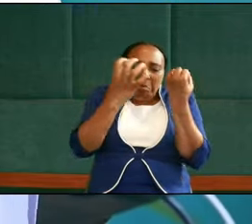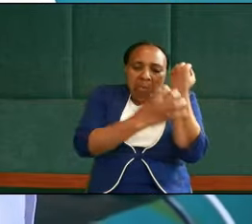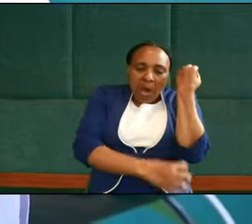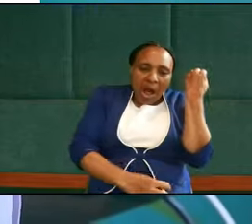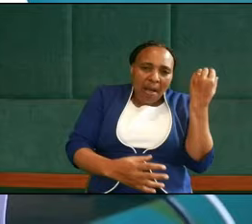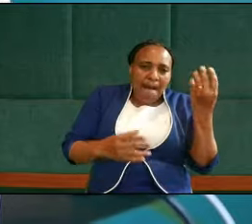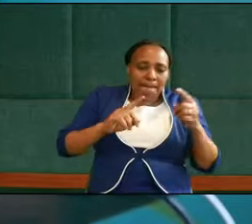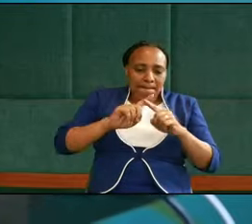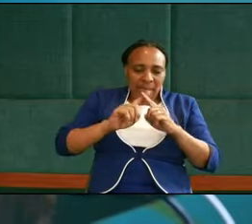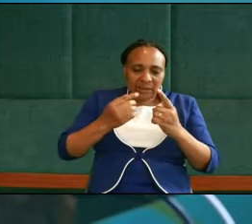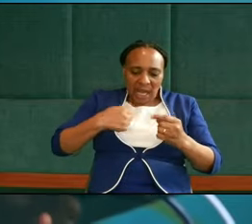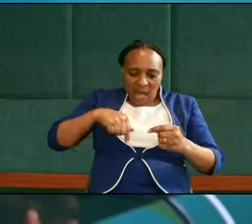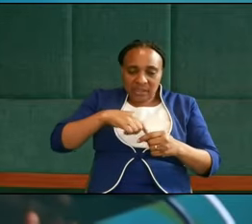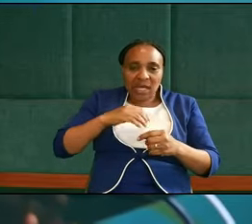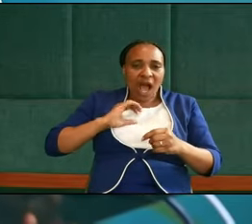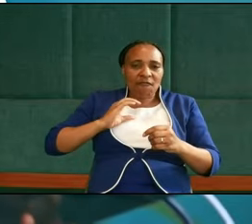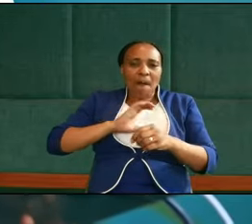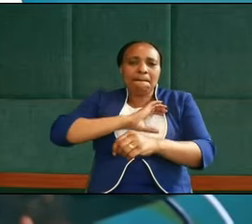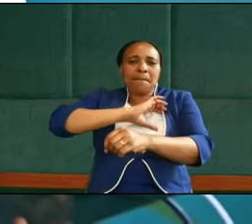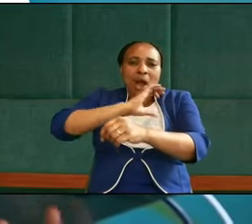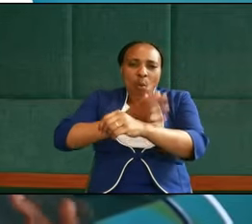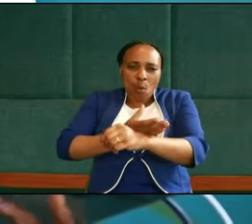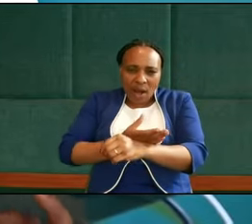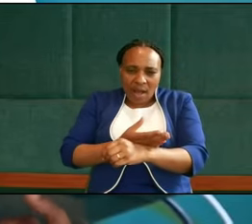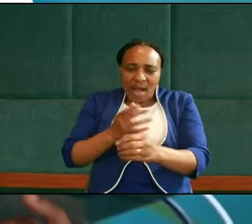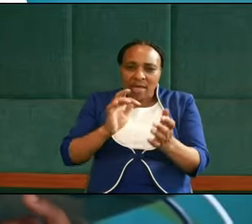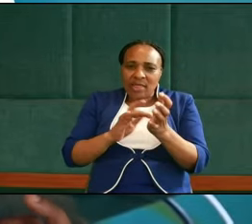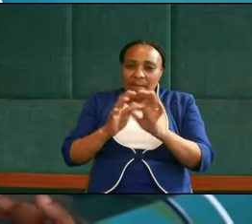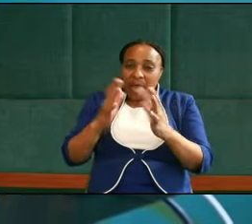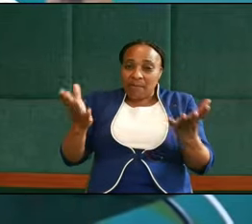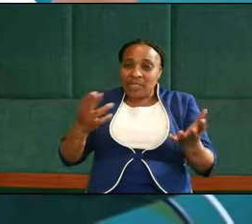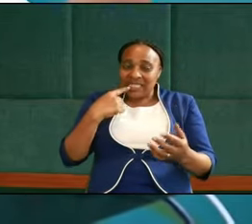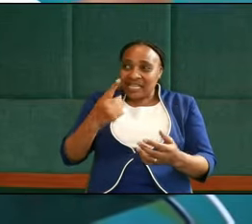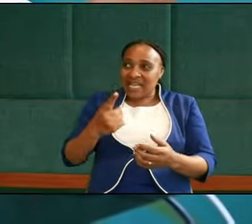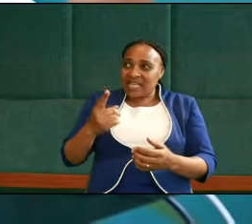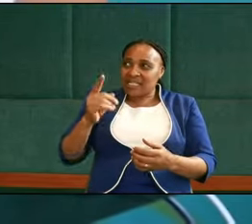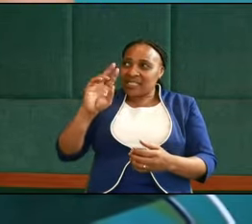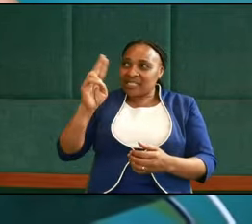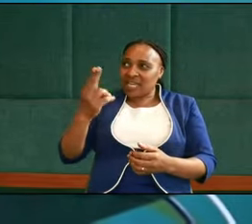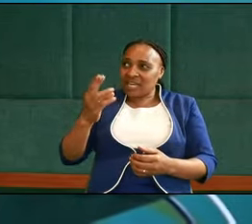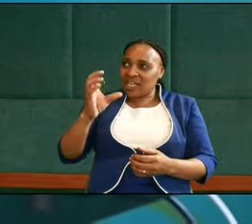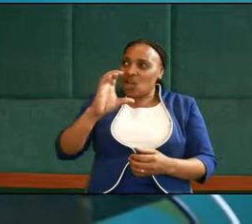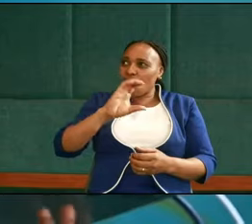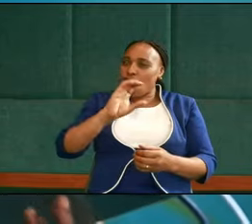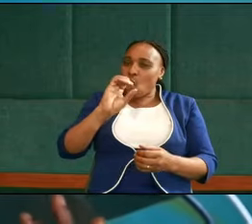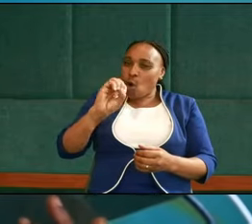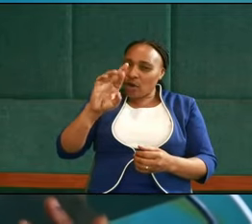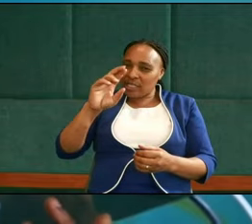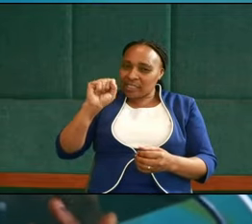power, we abuse them. The Bible says in 2 Corinthians 13 verse 5, examine yourself.